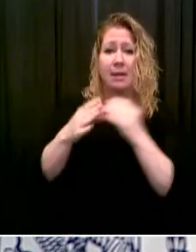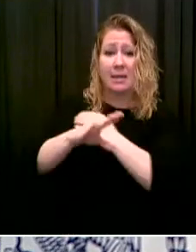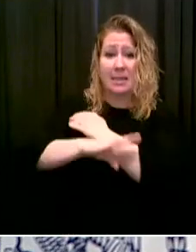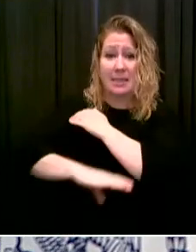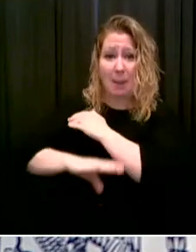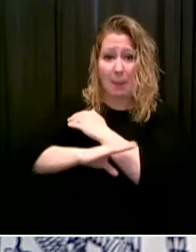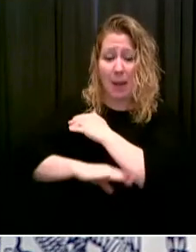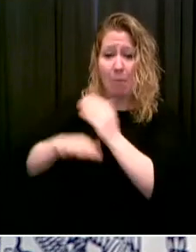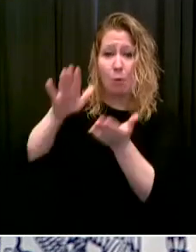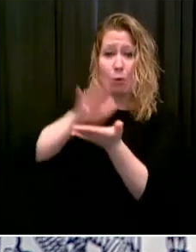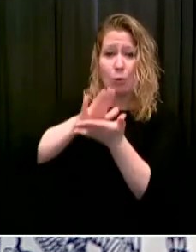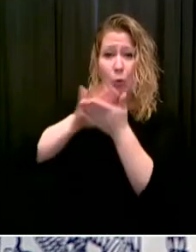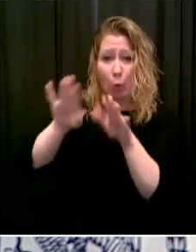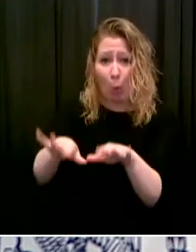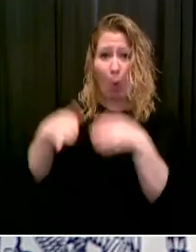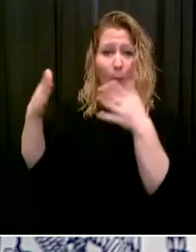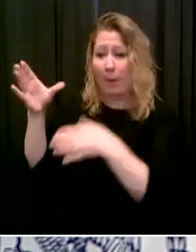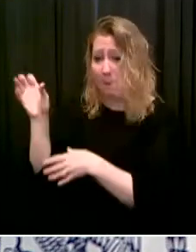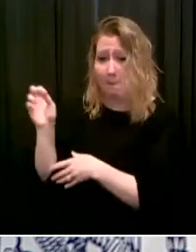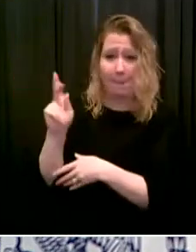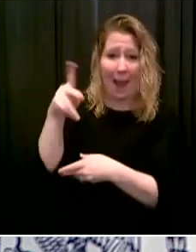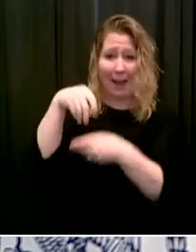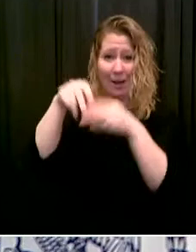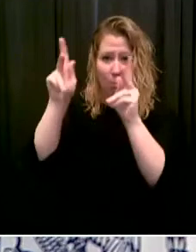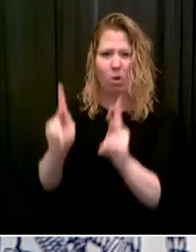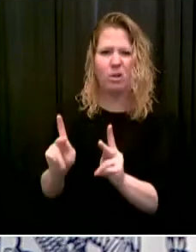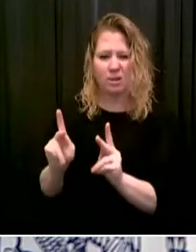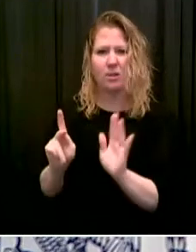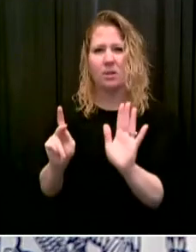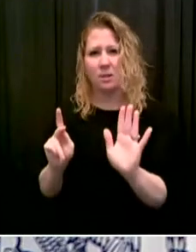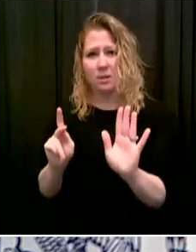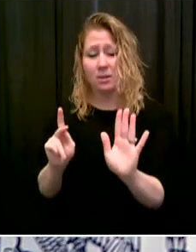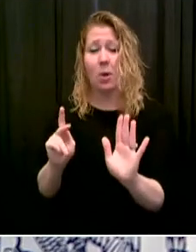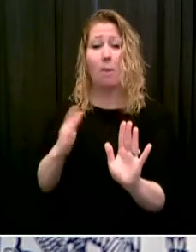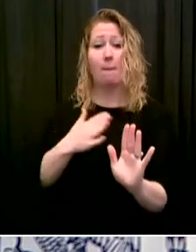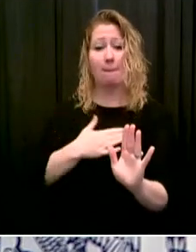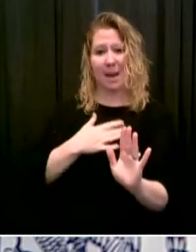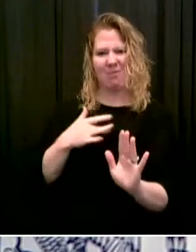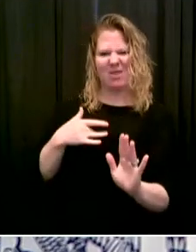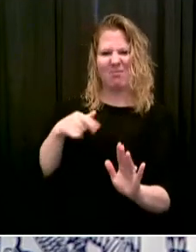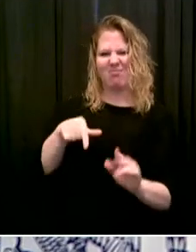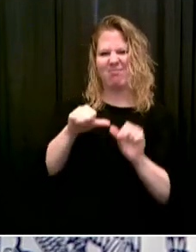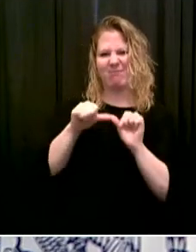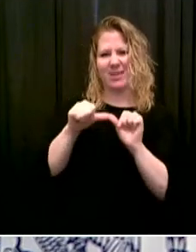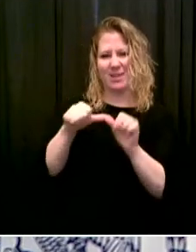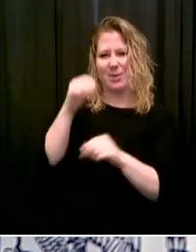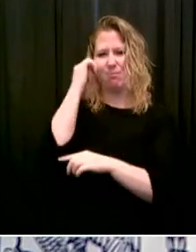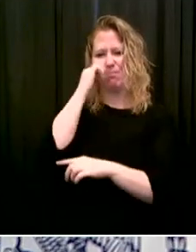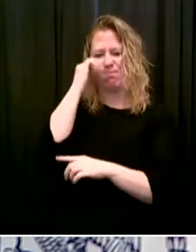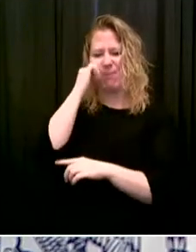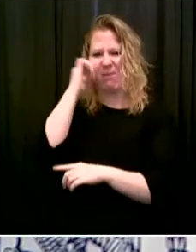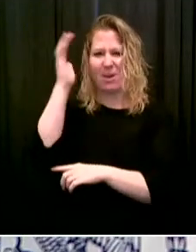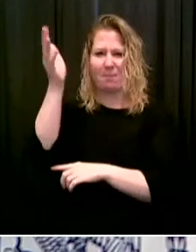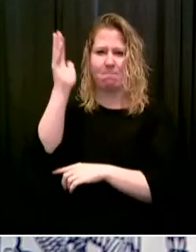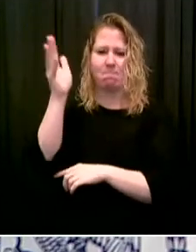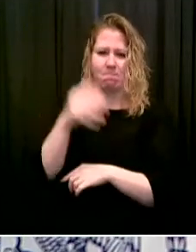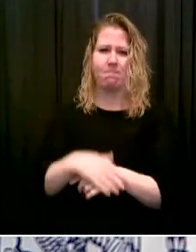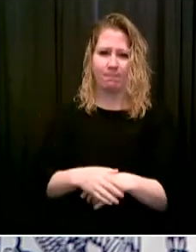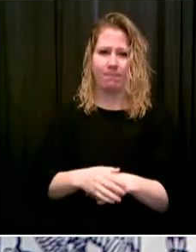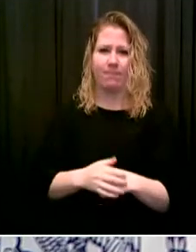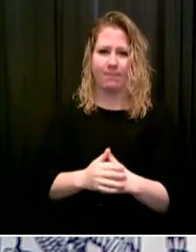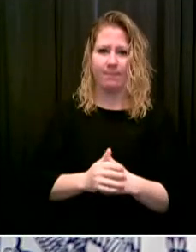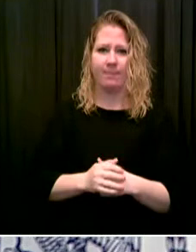James, my answer is, I think we'll stick with this regular briefing approach for the foreseeable future. Go ahead.